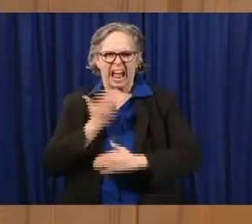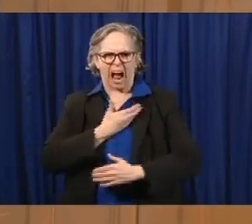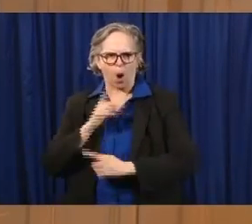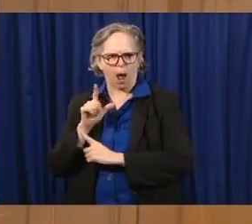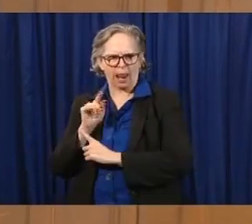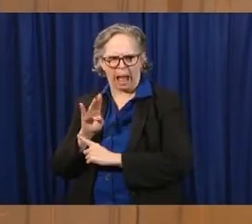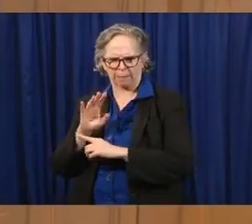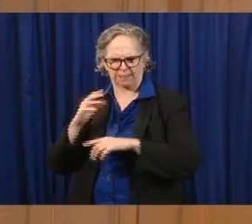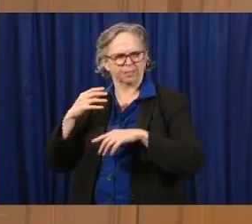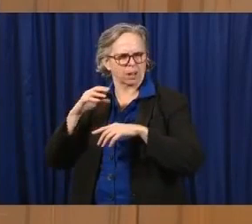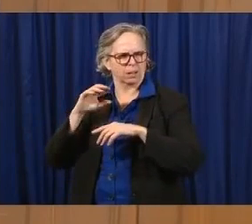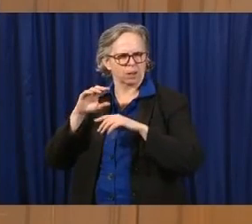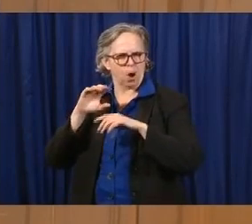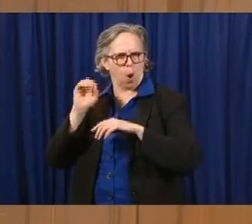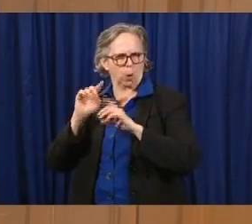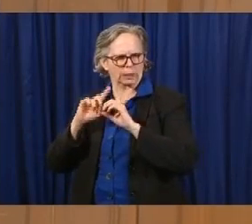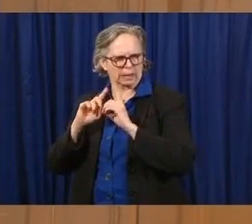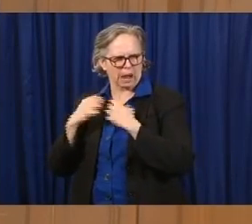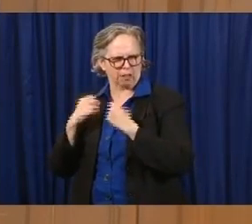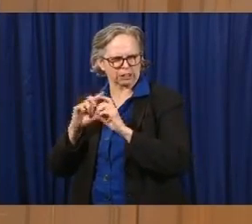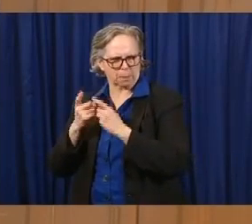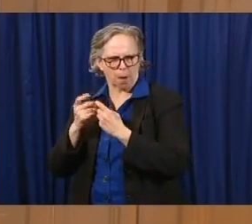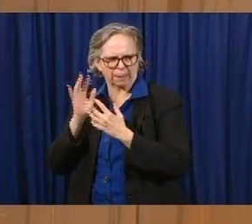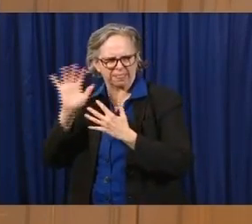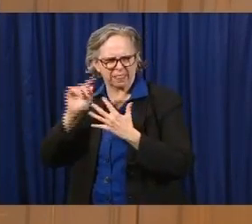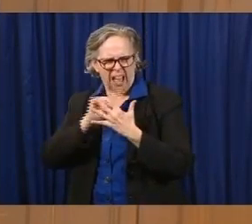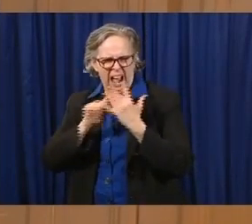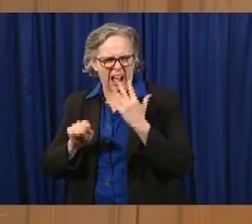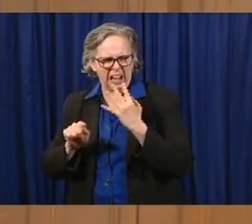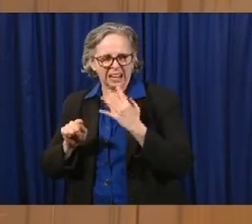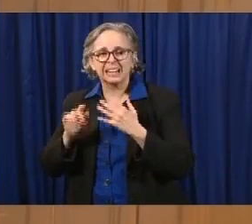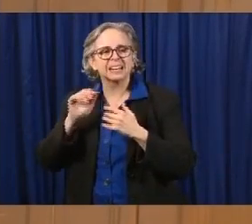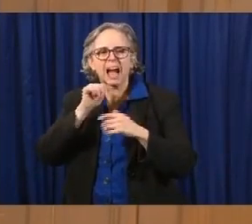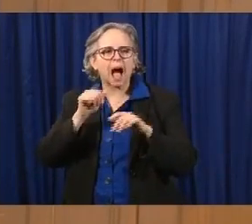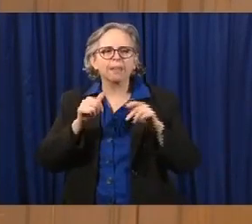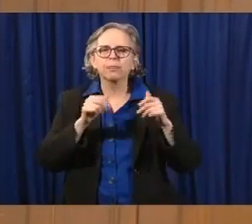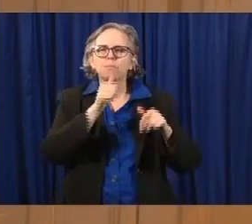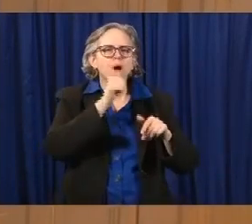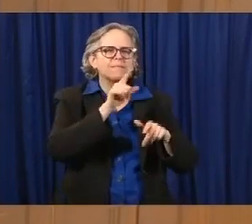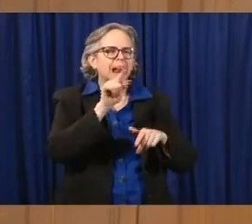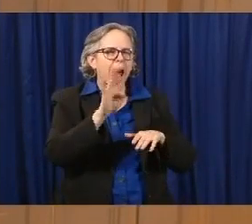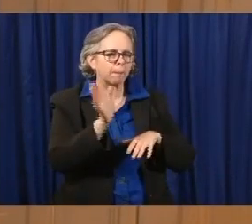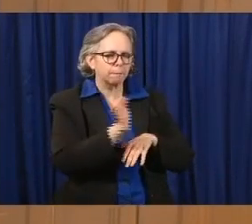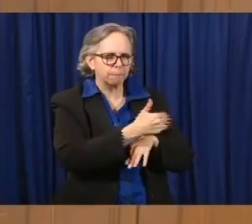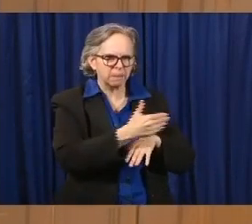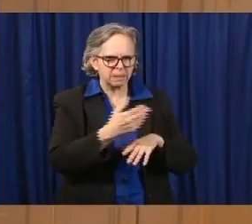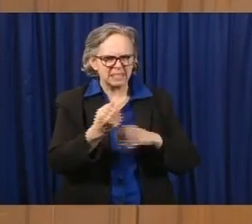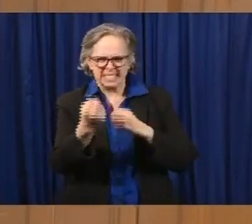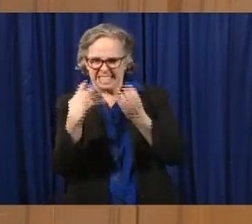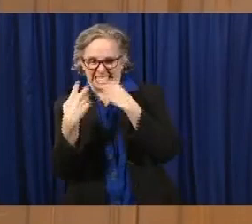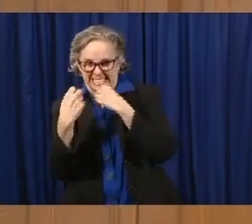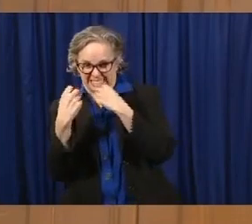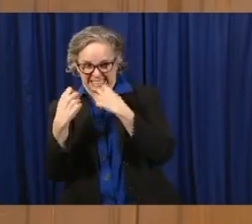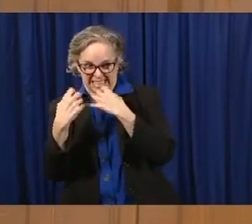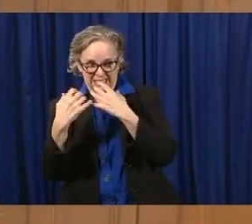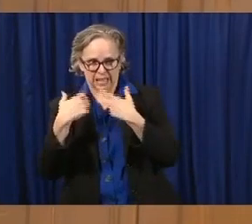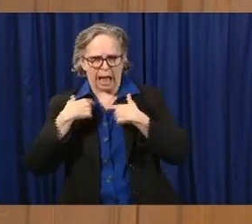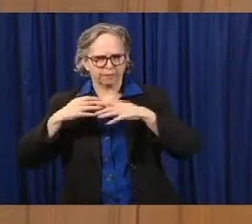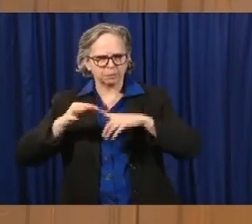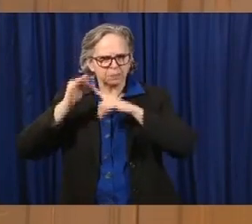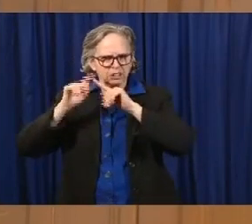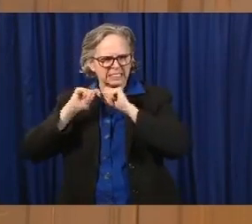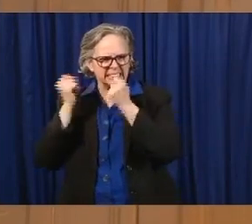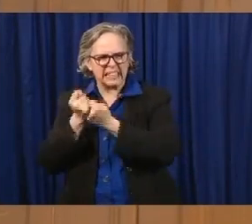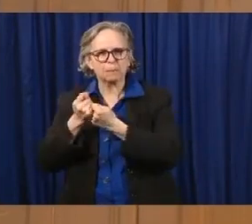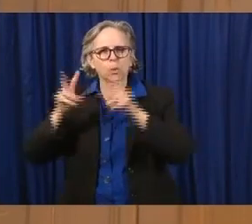force that's only job is coming alongside nursing homes and trying to get to the bottom of things like this. So I'd love to hear